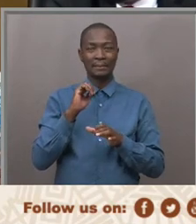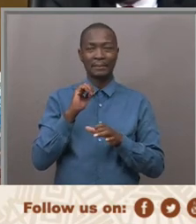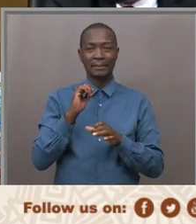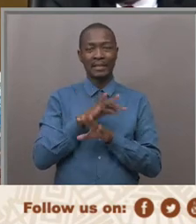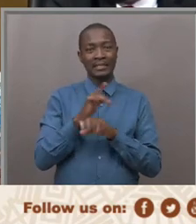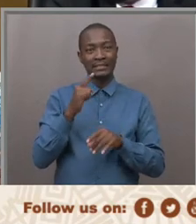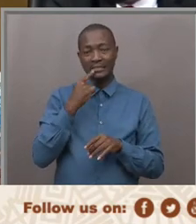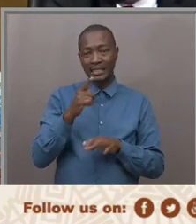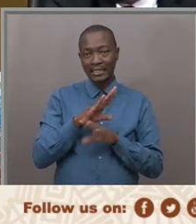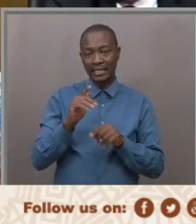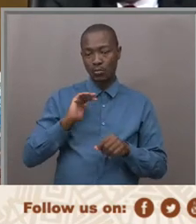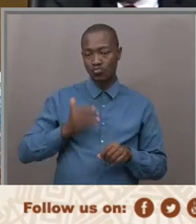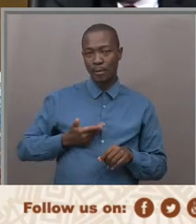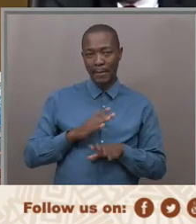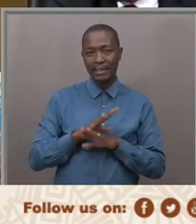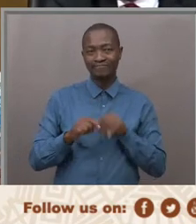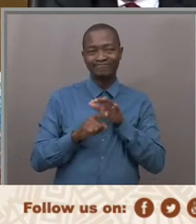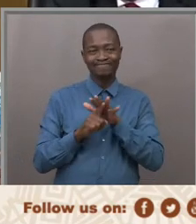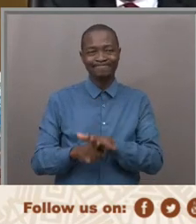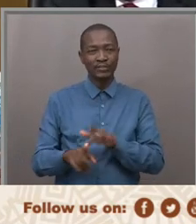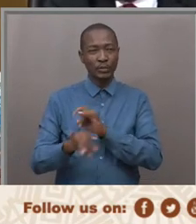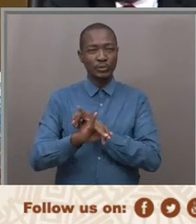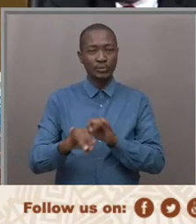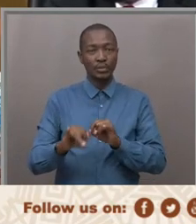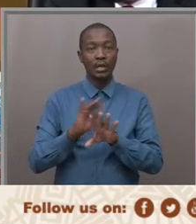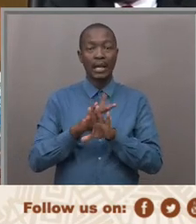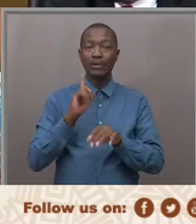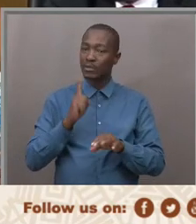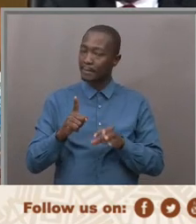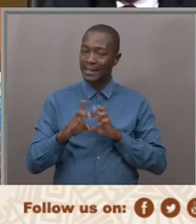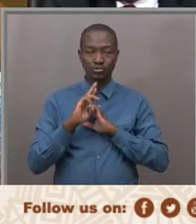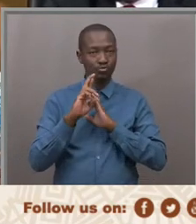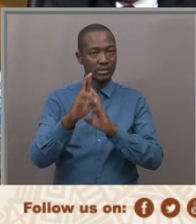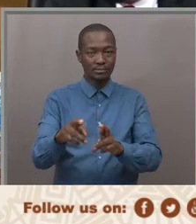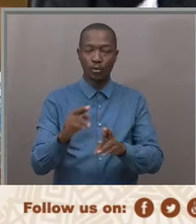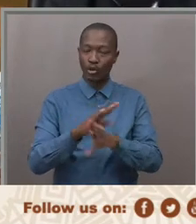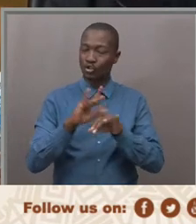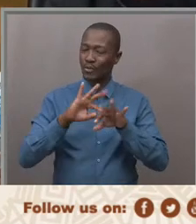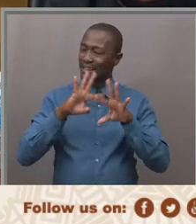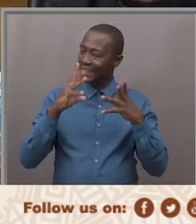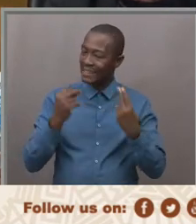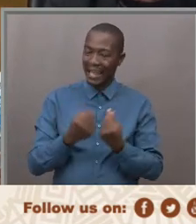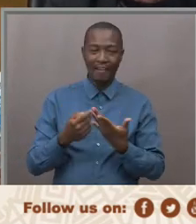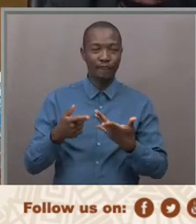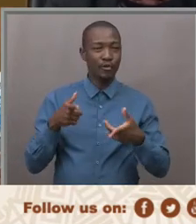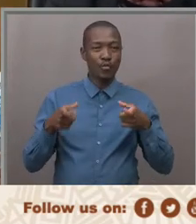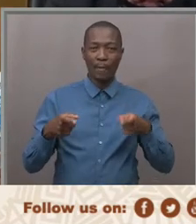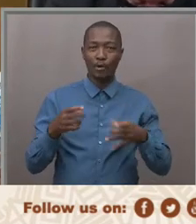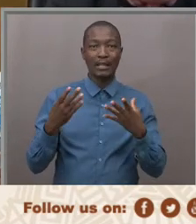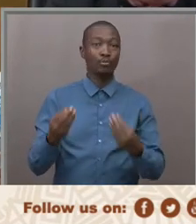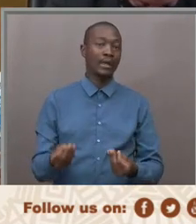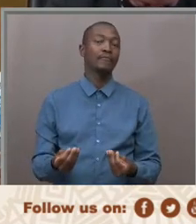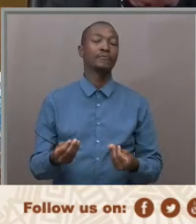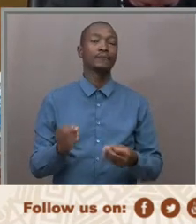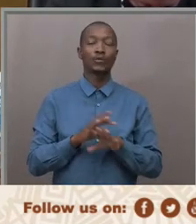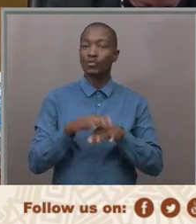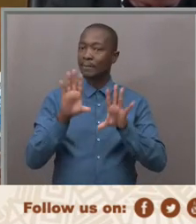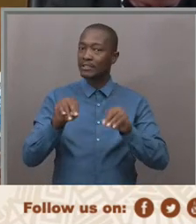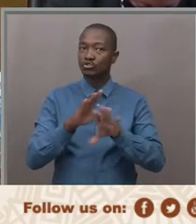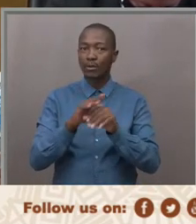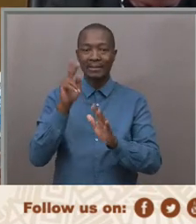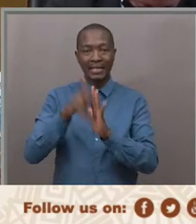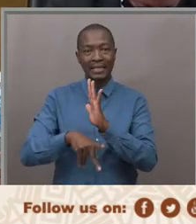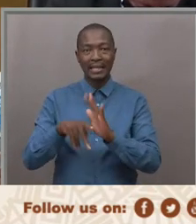are under siege, and we must respond with all arsenals in our hands. We must stop the killers